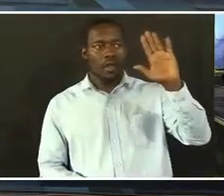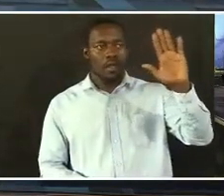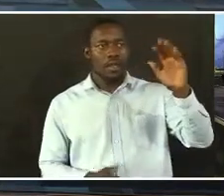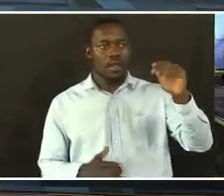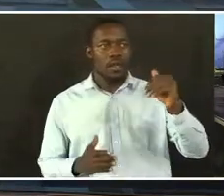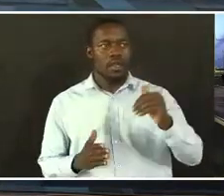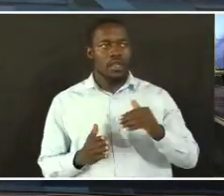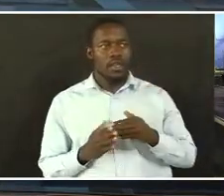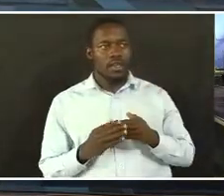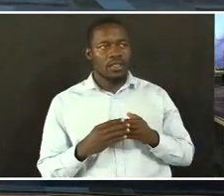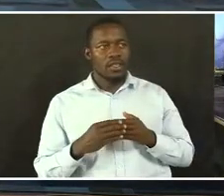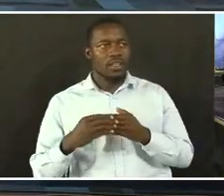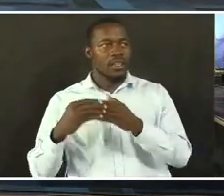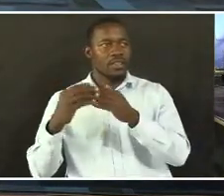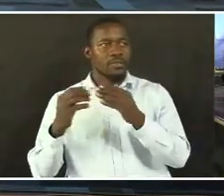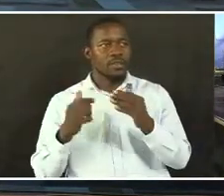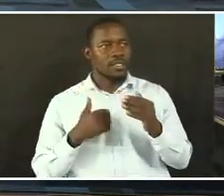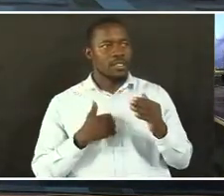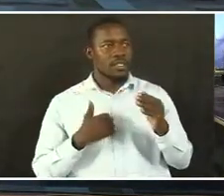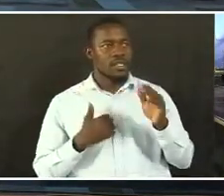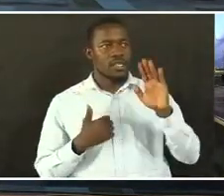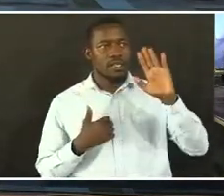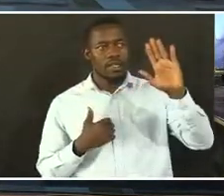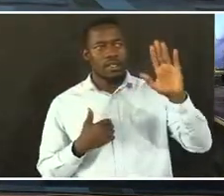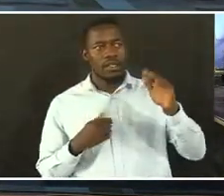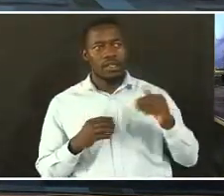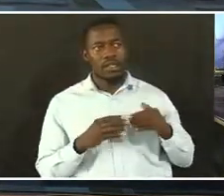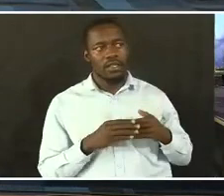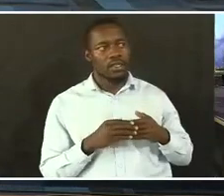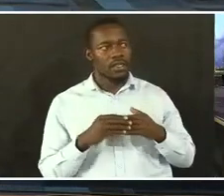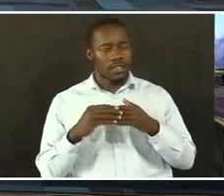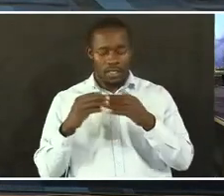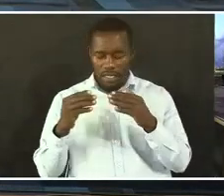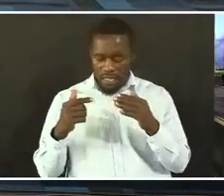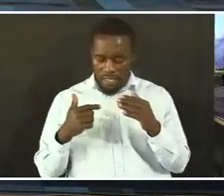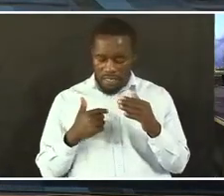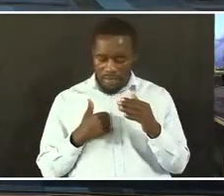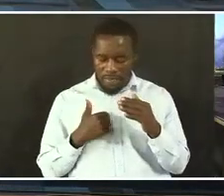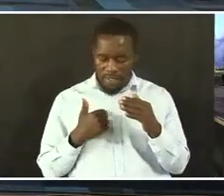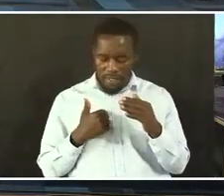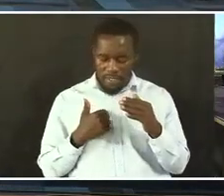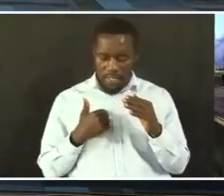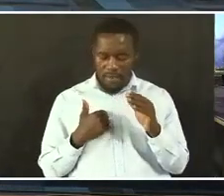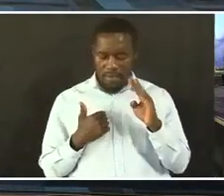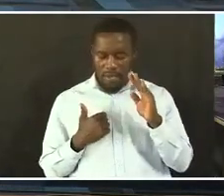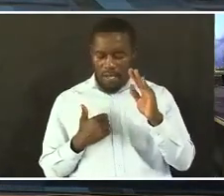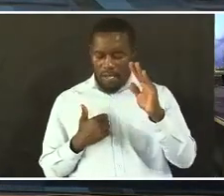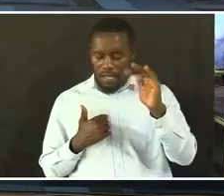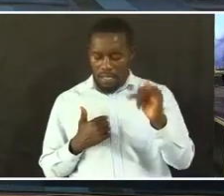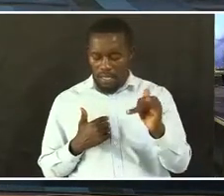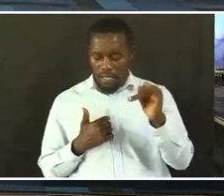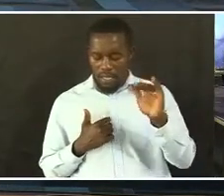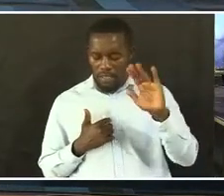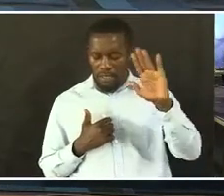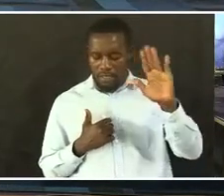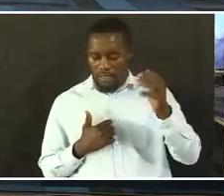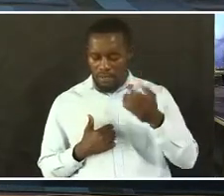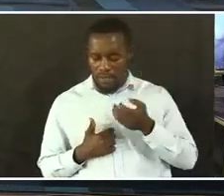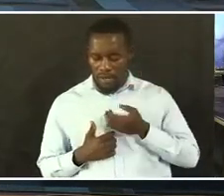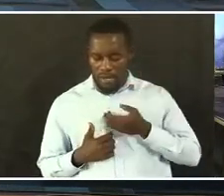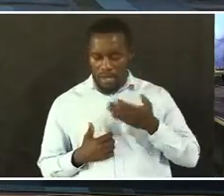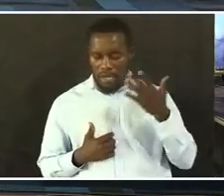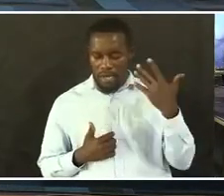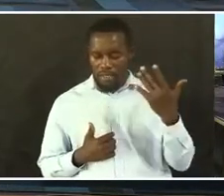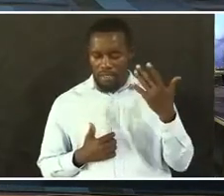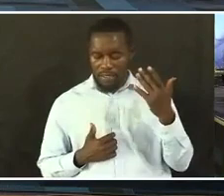He leadeth me. He leadeth me by His